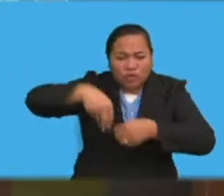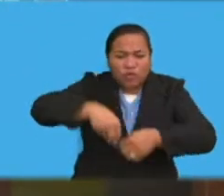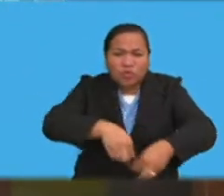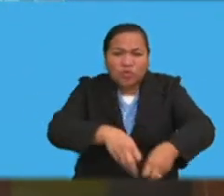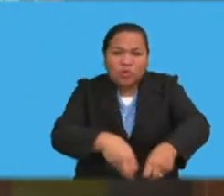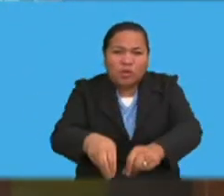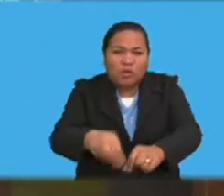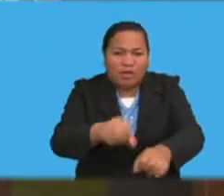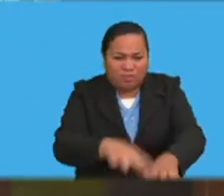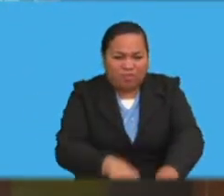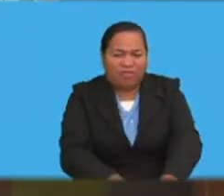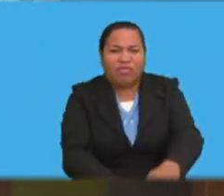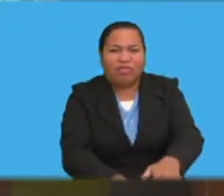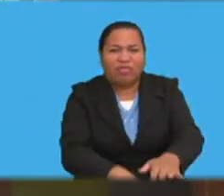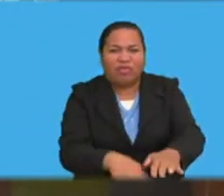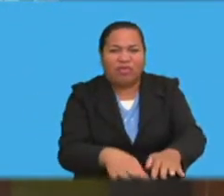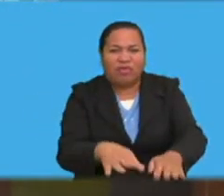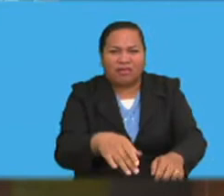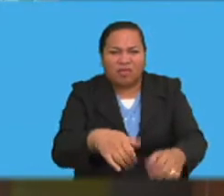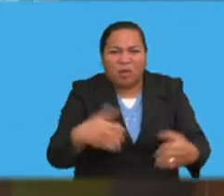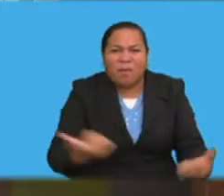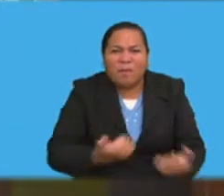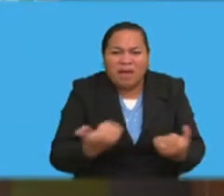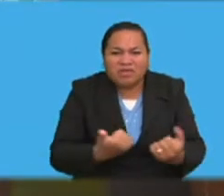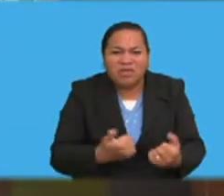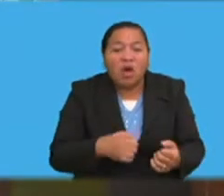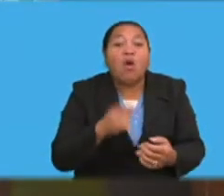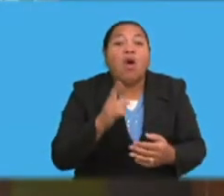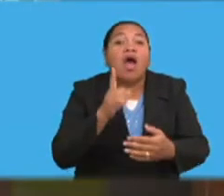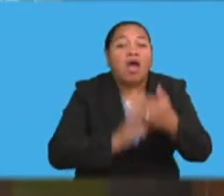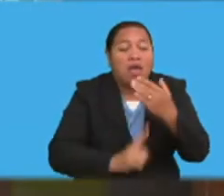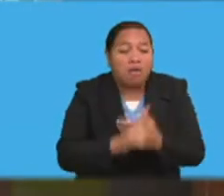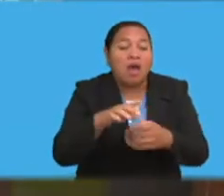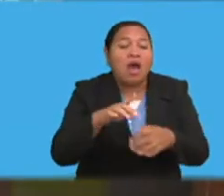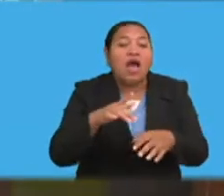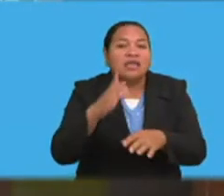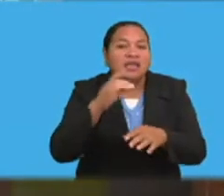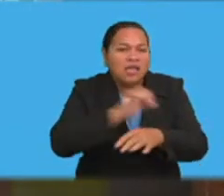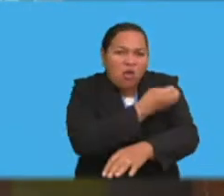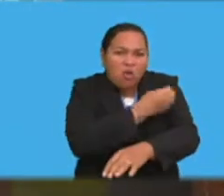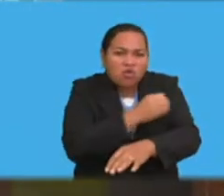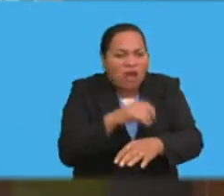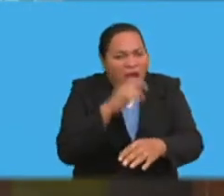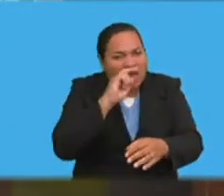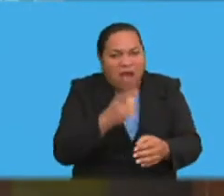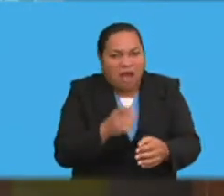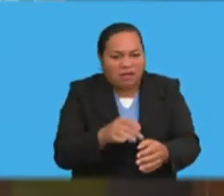in the downstream river basin, leading to reduced capacity of the river to hold water.